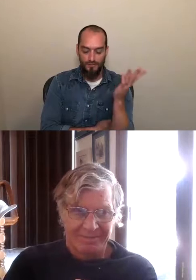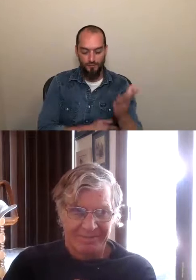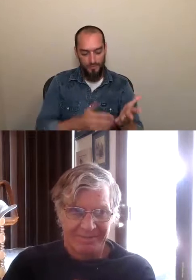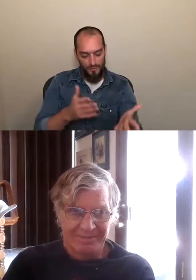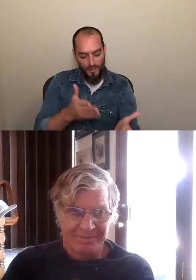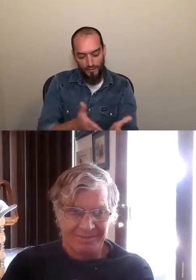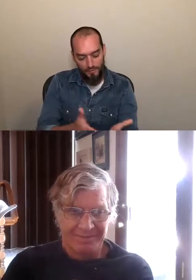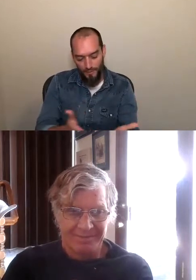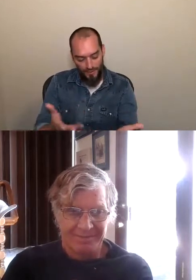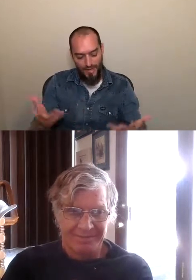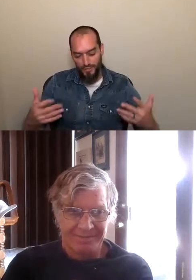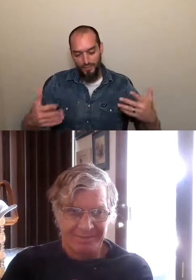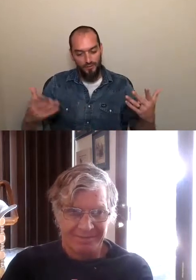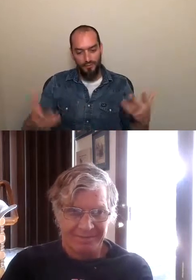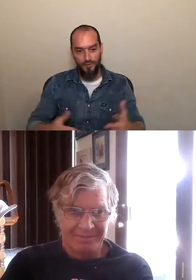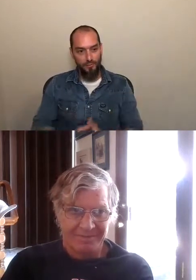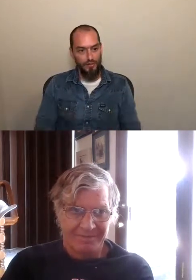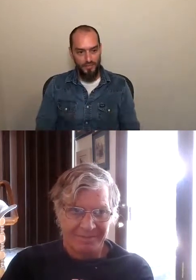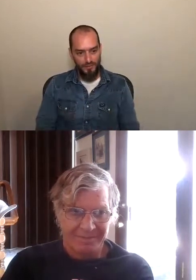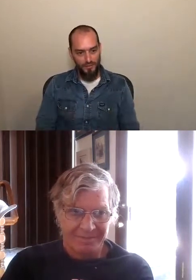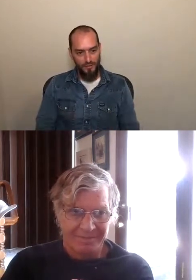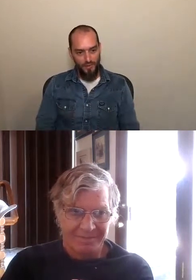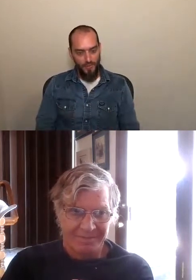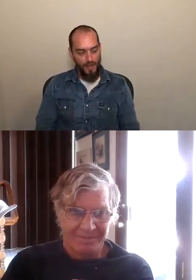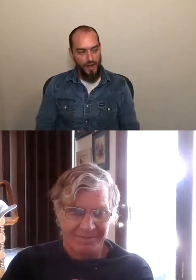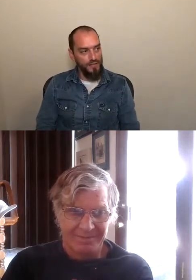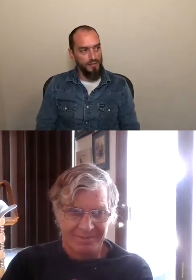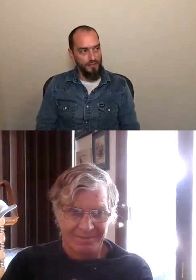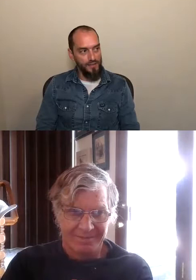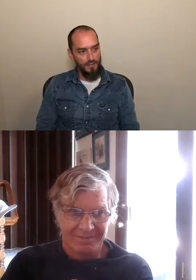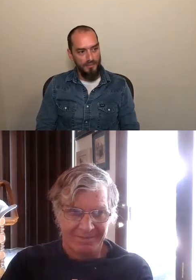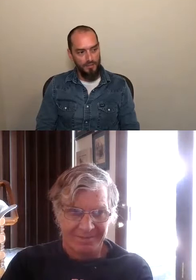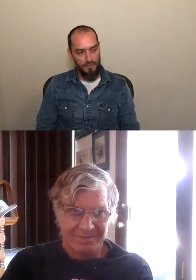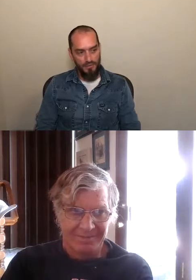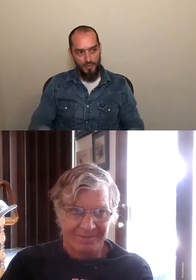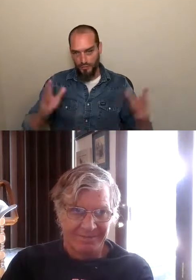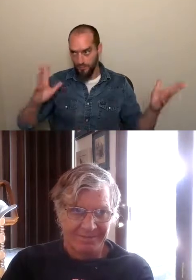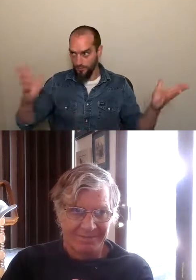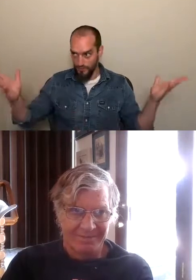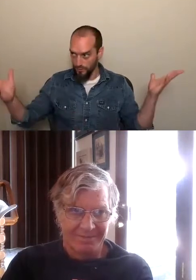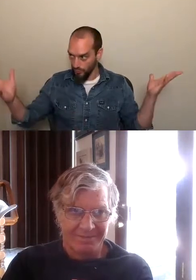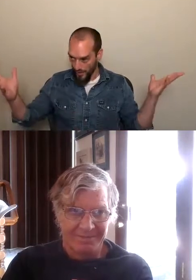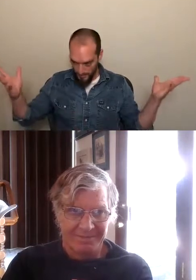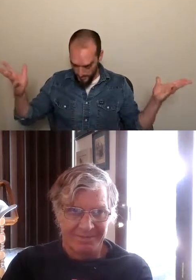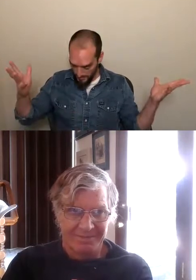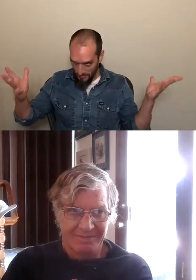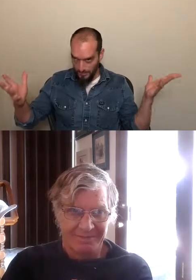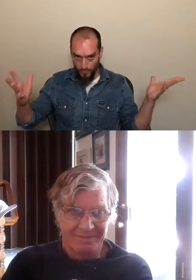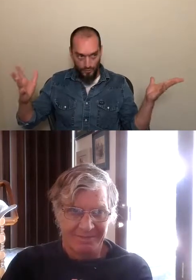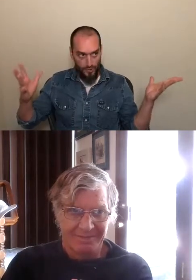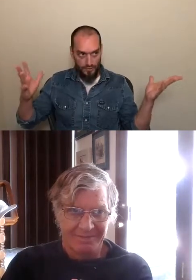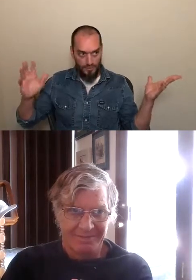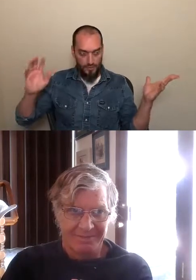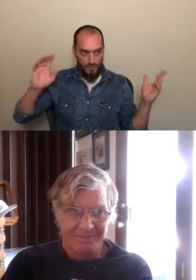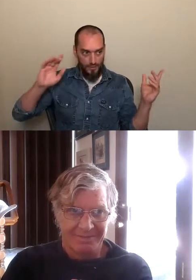Foundation, but you have to be able to catch that during the building process. I cannot tell you how many times, especially in the community we're at in